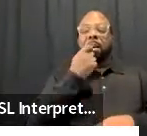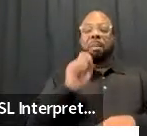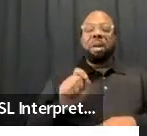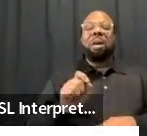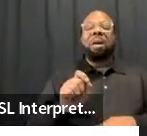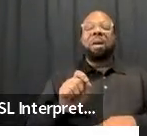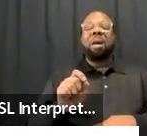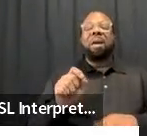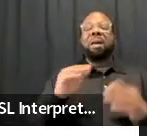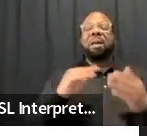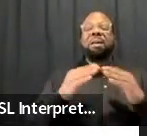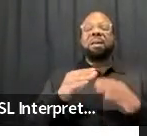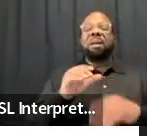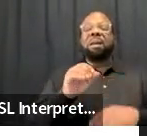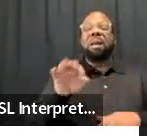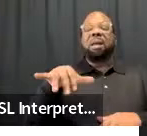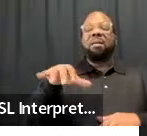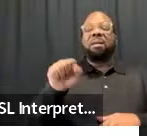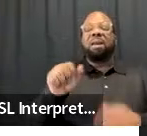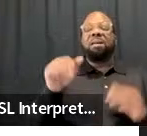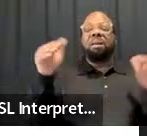really focused on